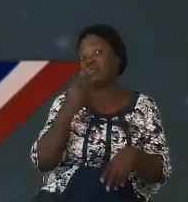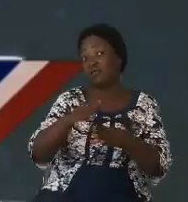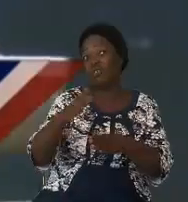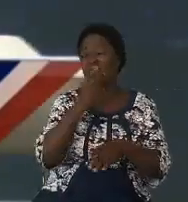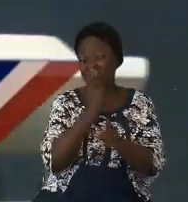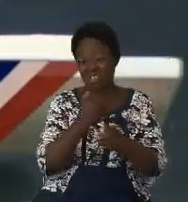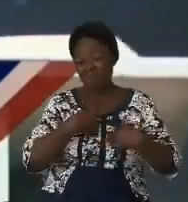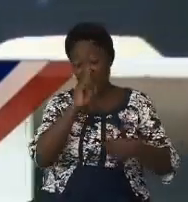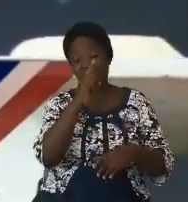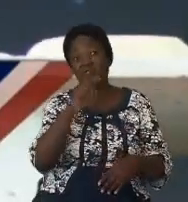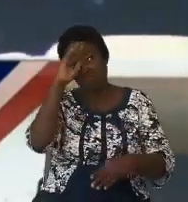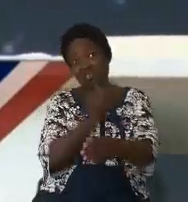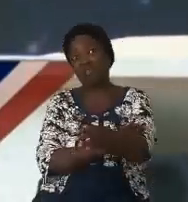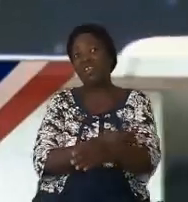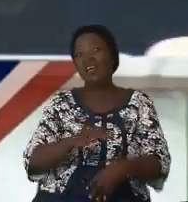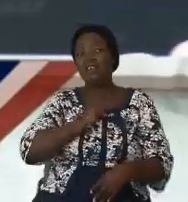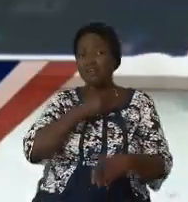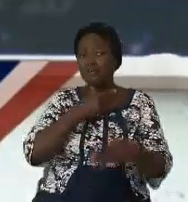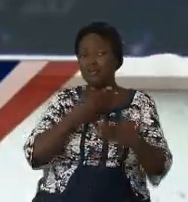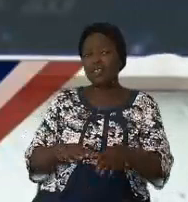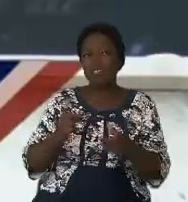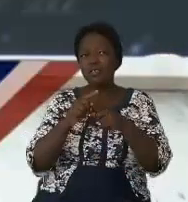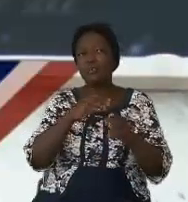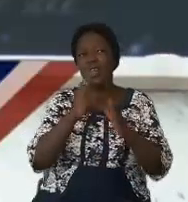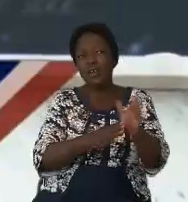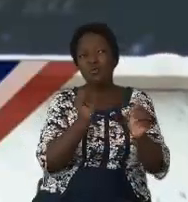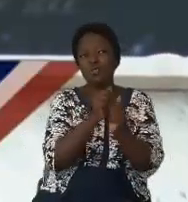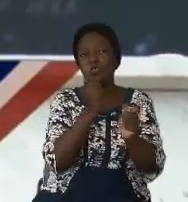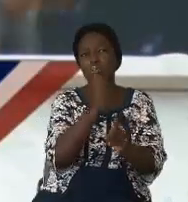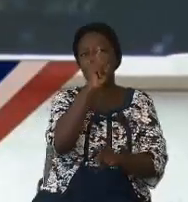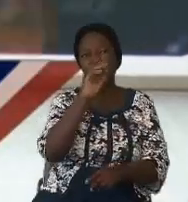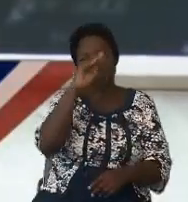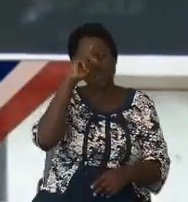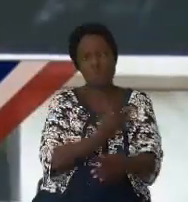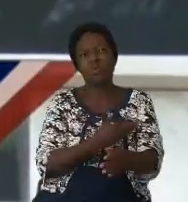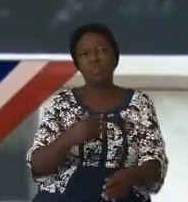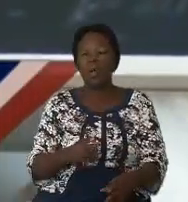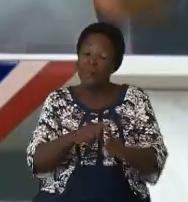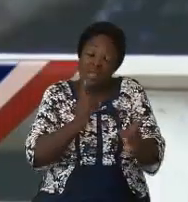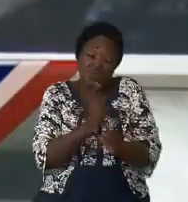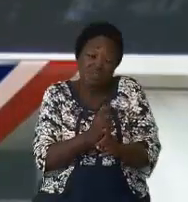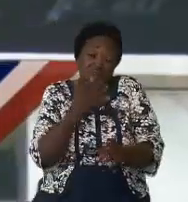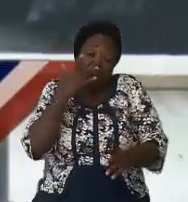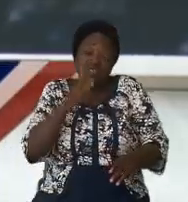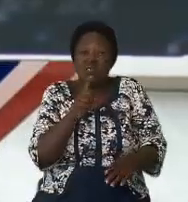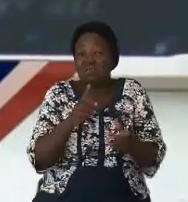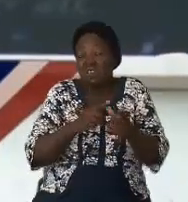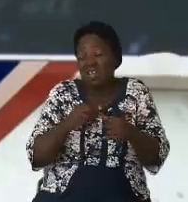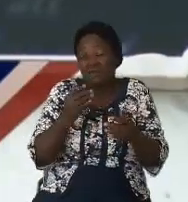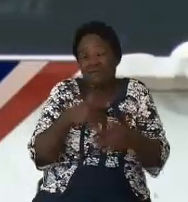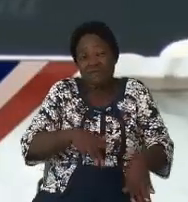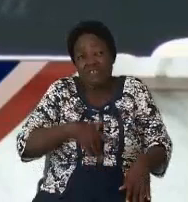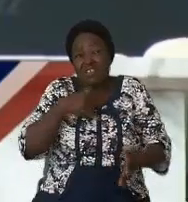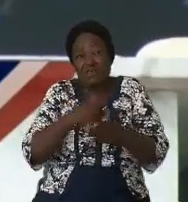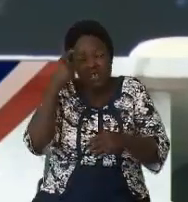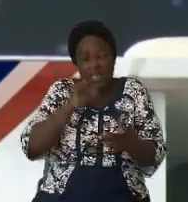I came back. When I was away, you had only one son. I could have died. And you'll be left with only one